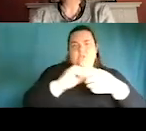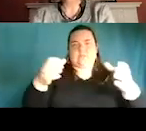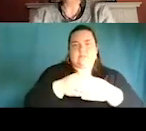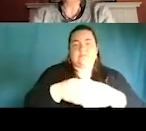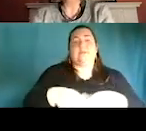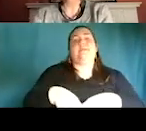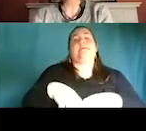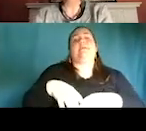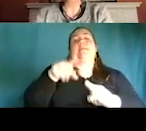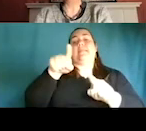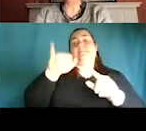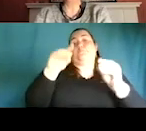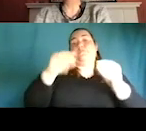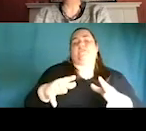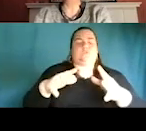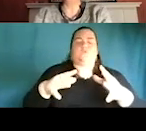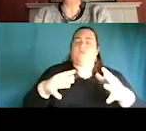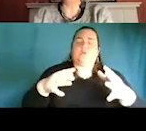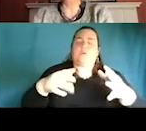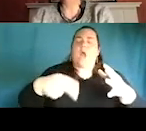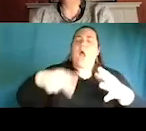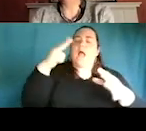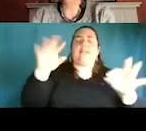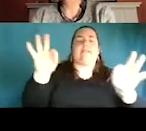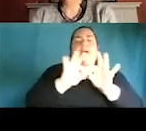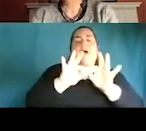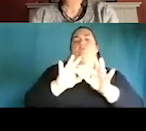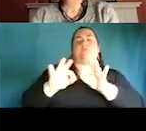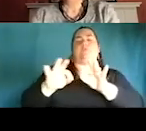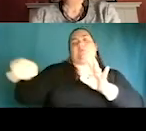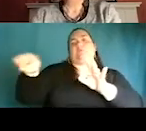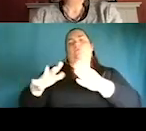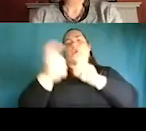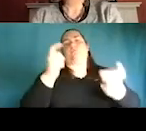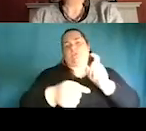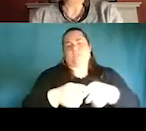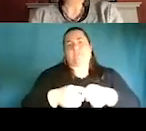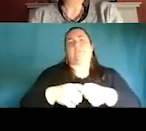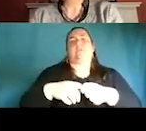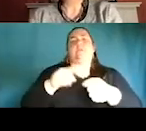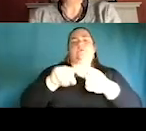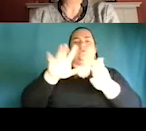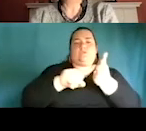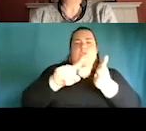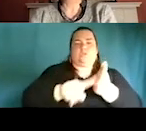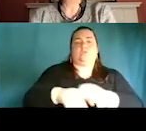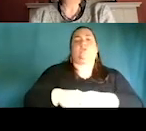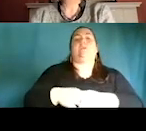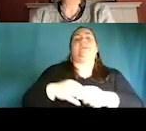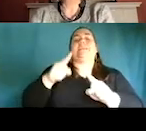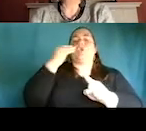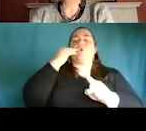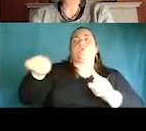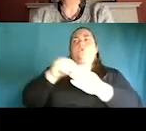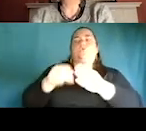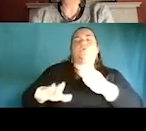Gutman places a very high value on the contributions made by students with whom he works, whom he notes provide methods of analysis with real